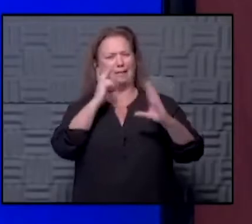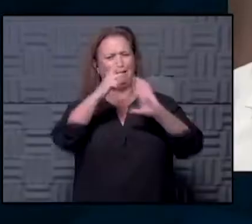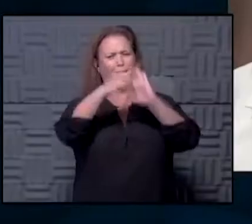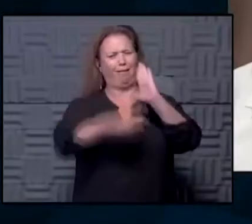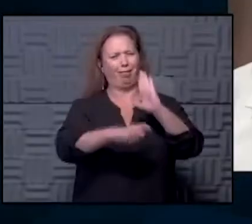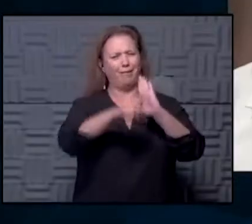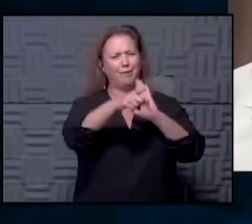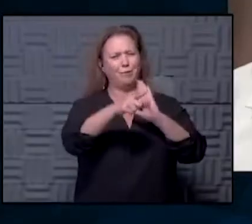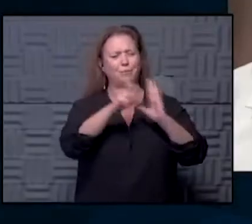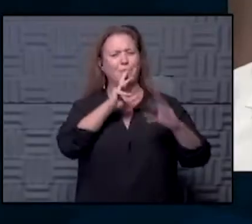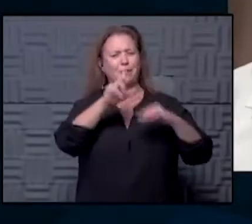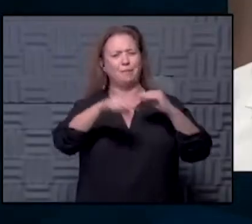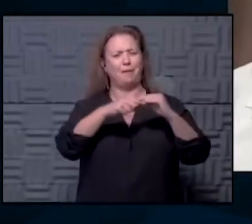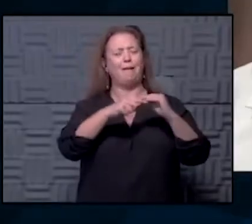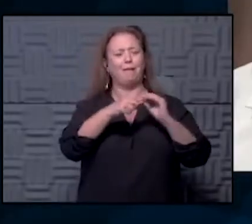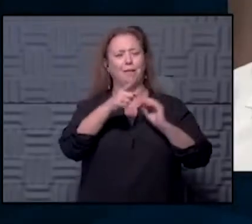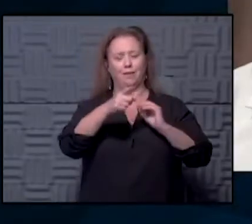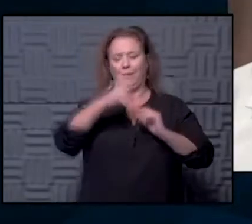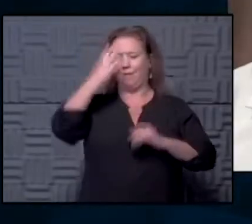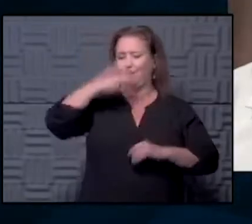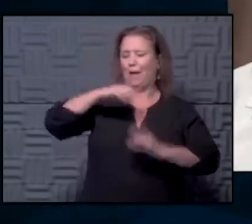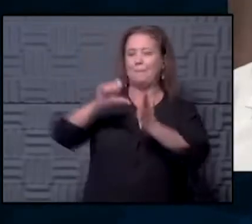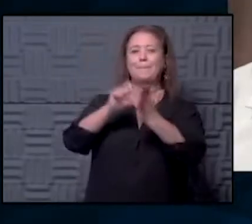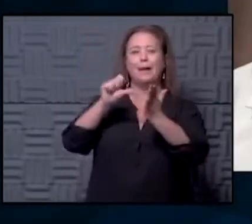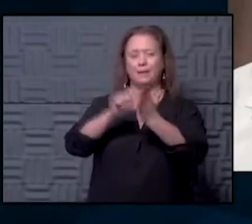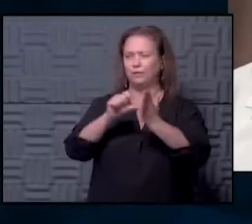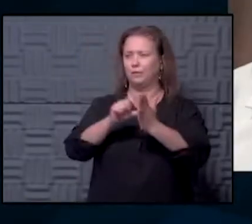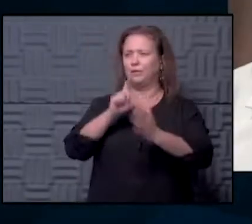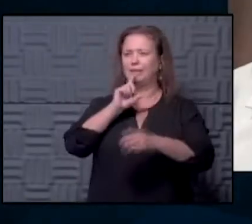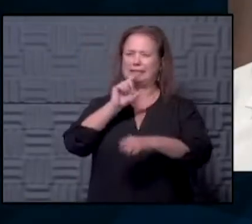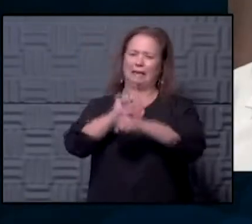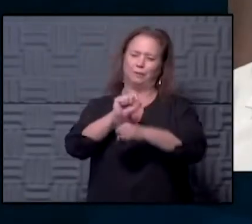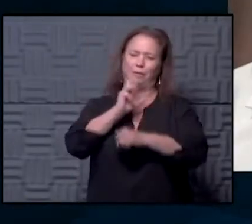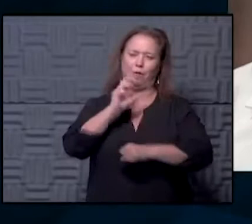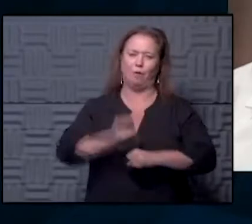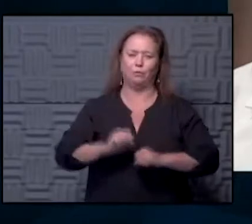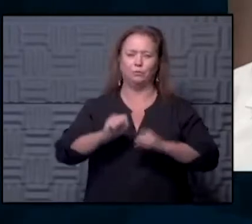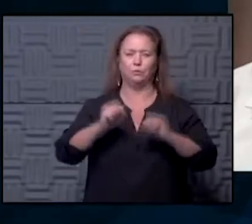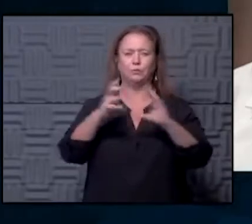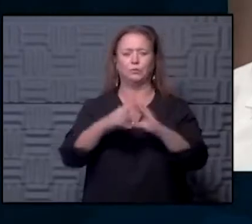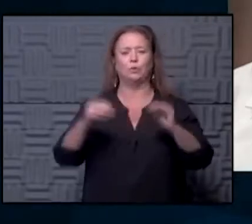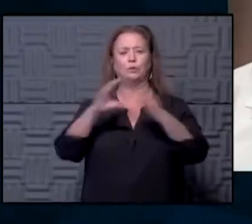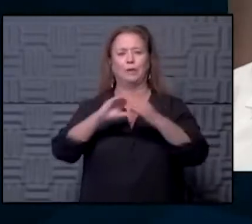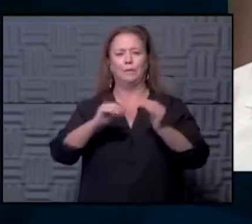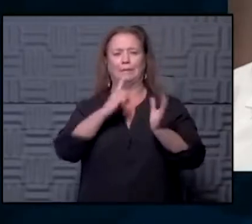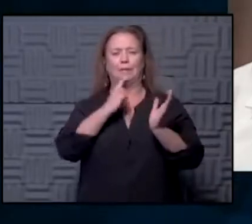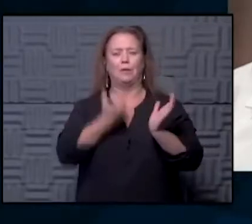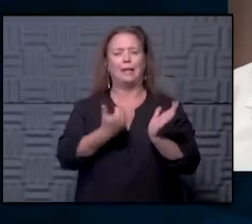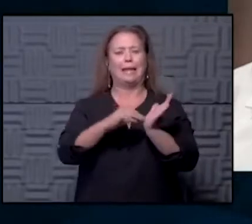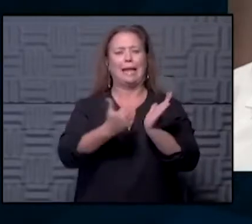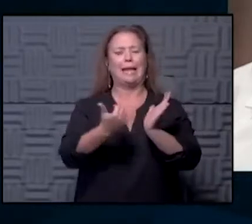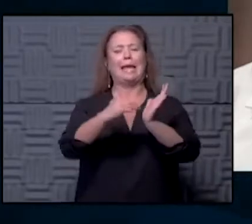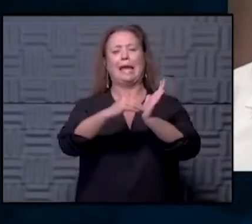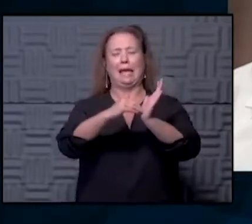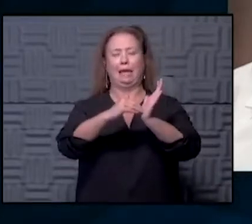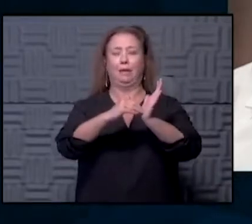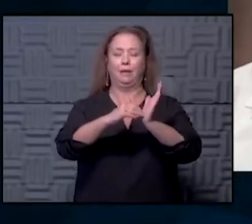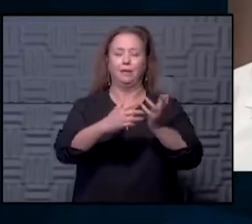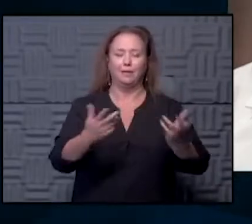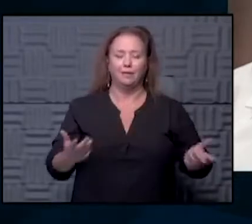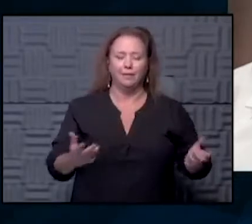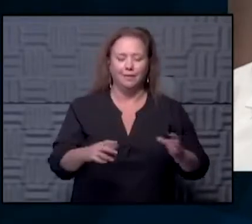man. Yeah, front page. It's actually an old story and one that's been retold wrongly, I might